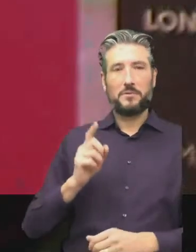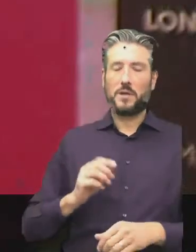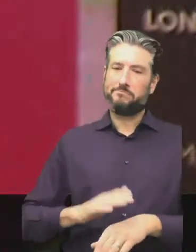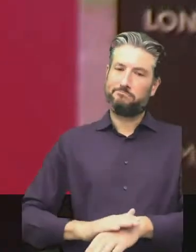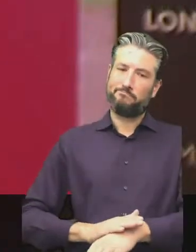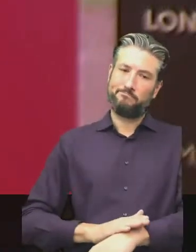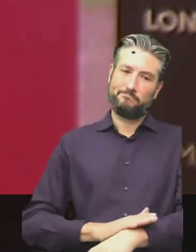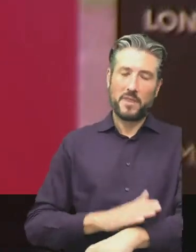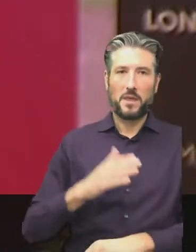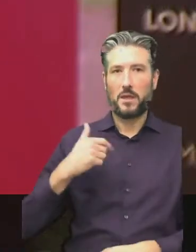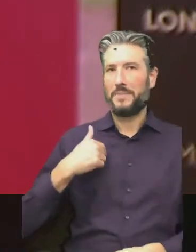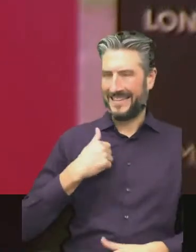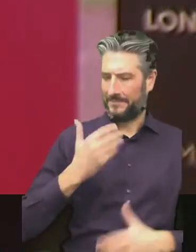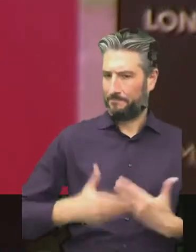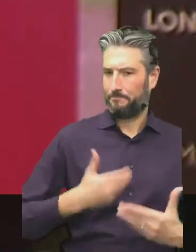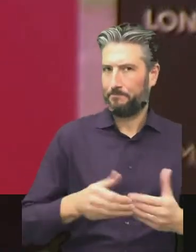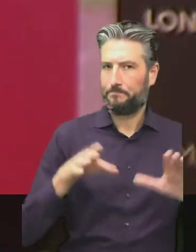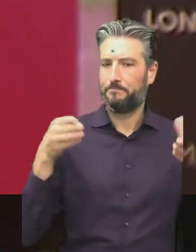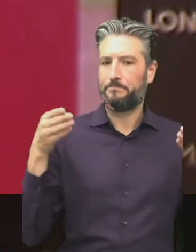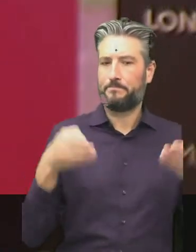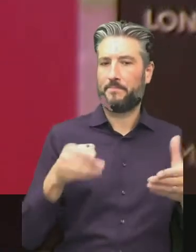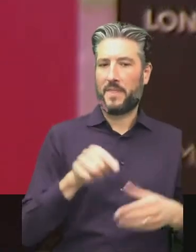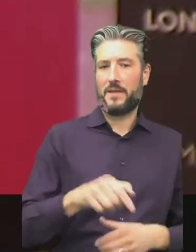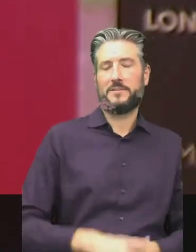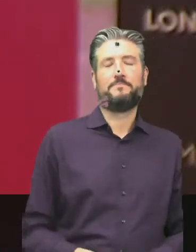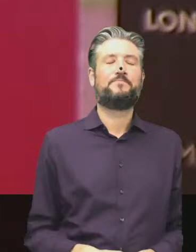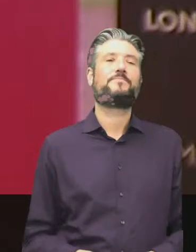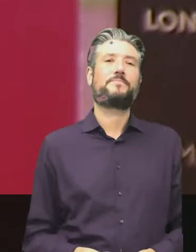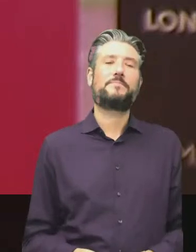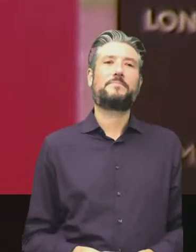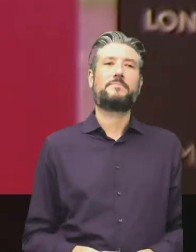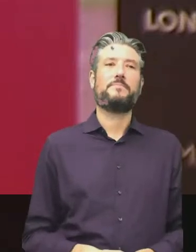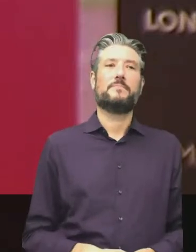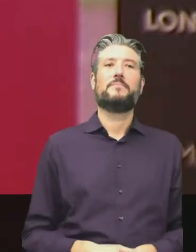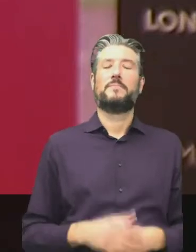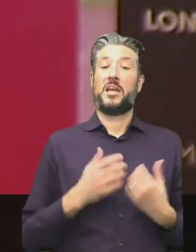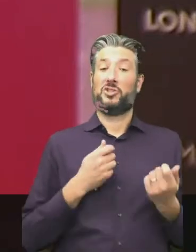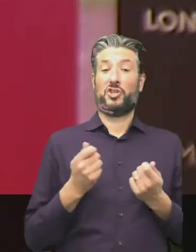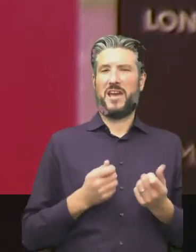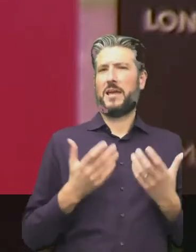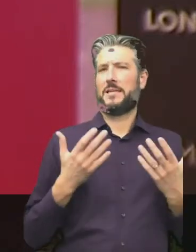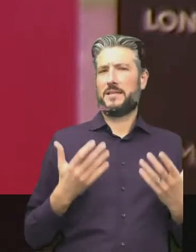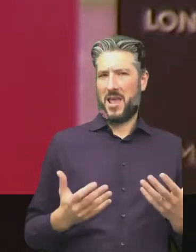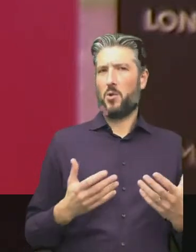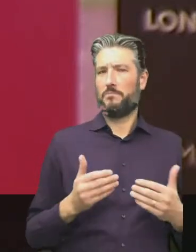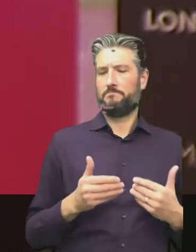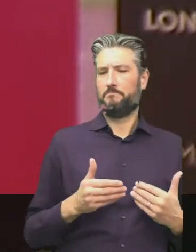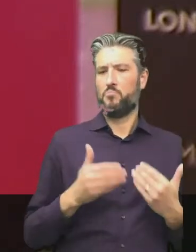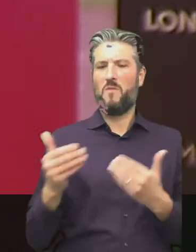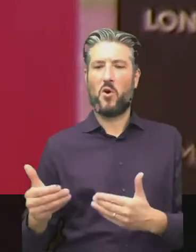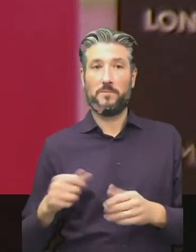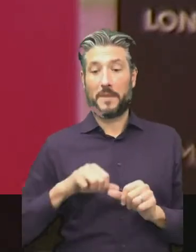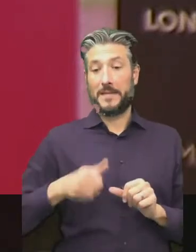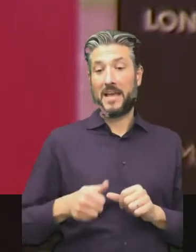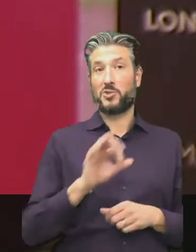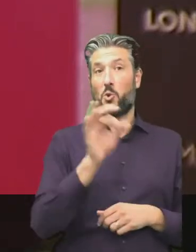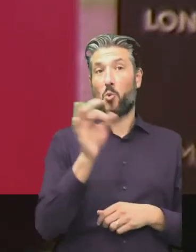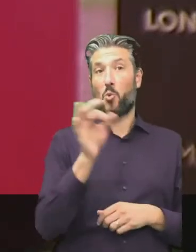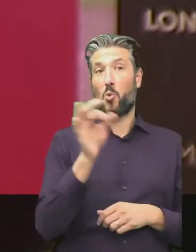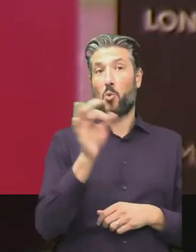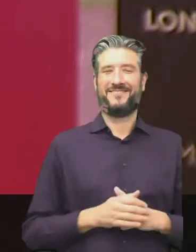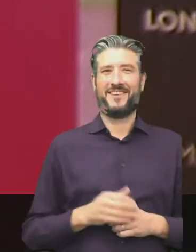Mr. Mayor. We need to move on. May I just thank Mijanoor for his question. The next question comes from our telephone